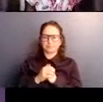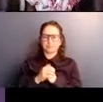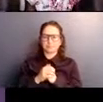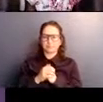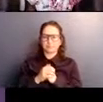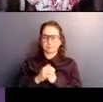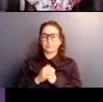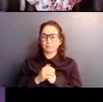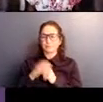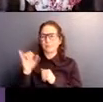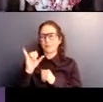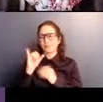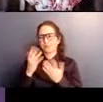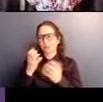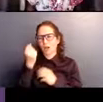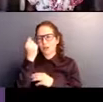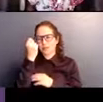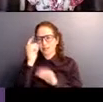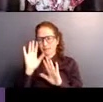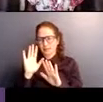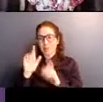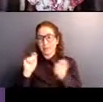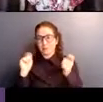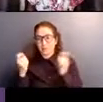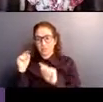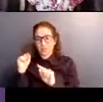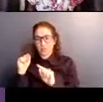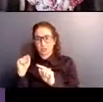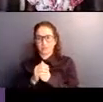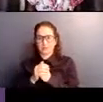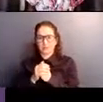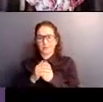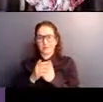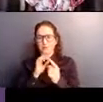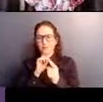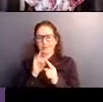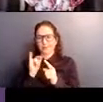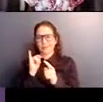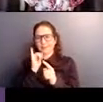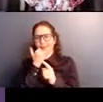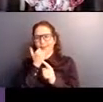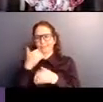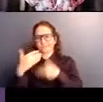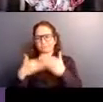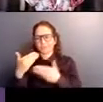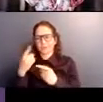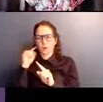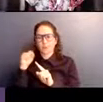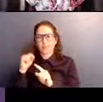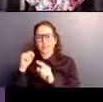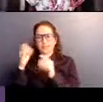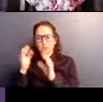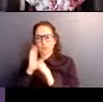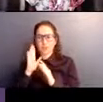And please understand that adaptation is an error-driven process for the teacher. And it's for the teacher to discover